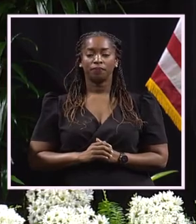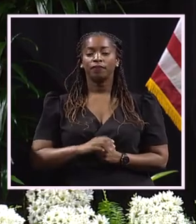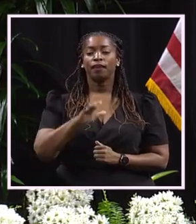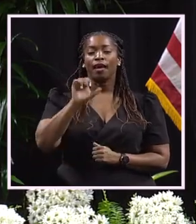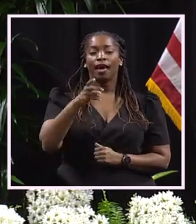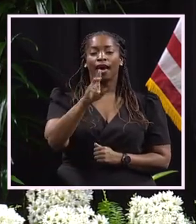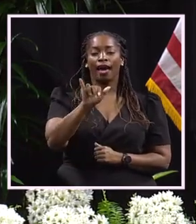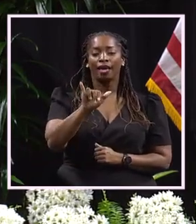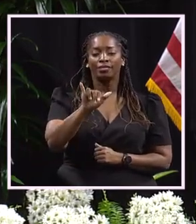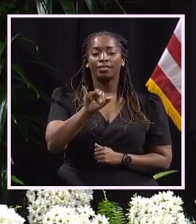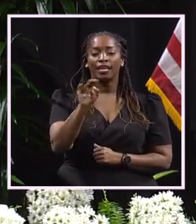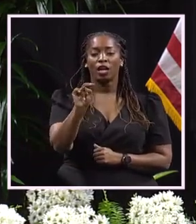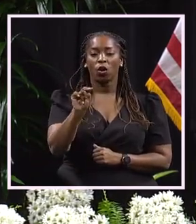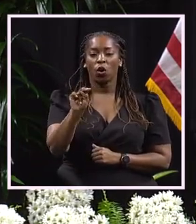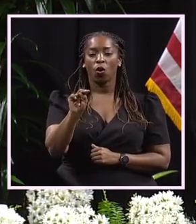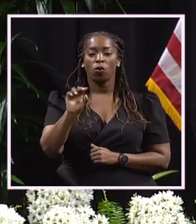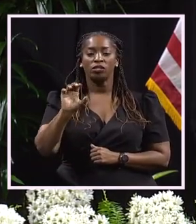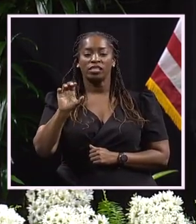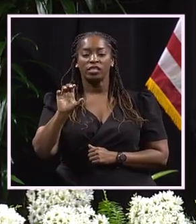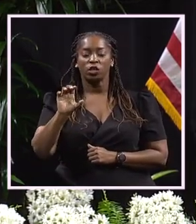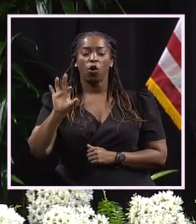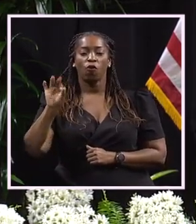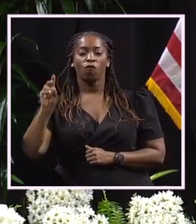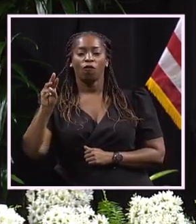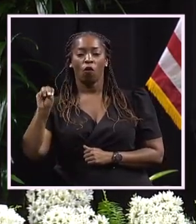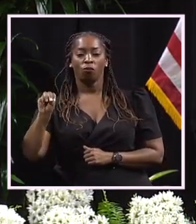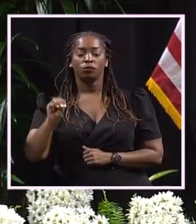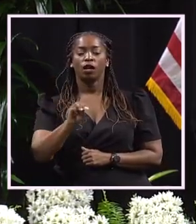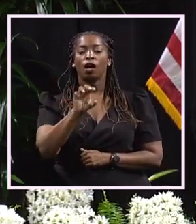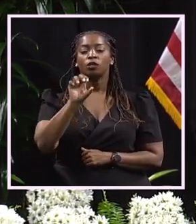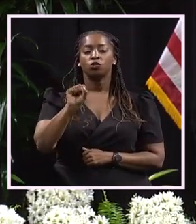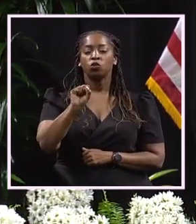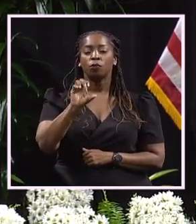Ashley Nicole Cecil Folds, summa cum laude.